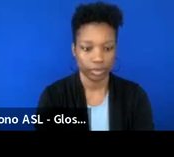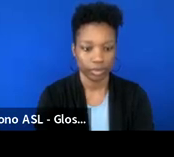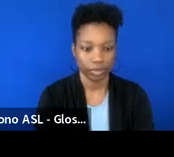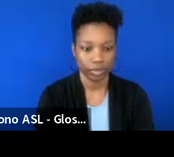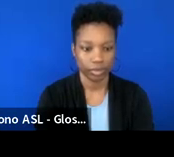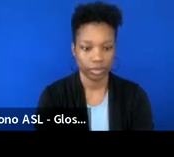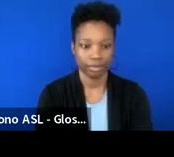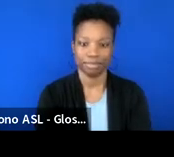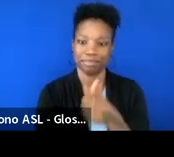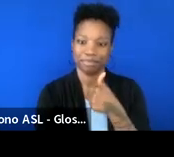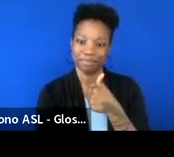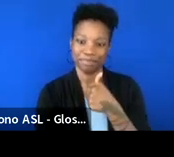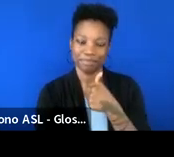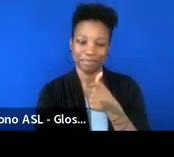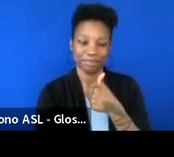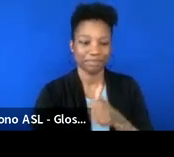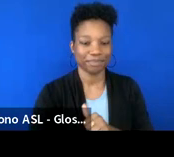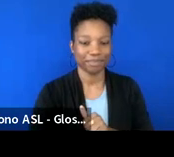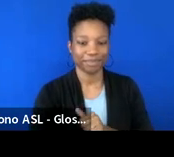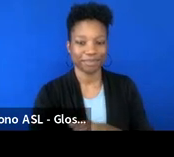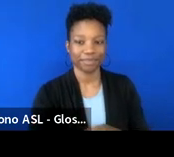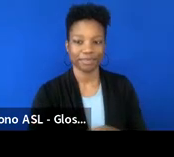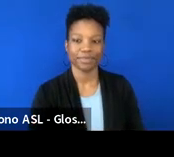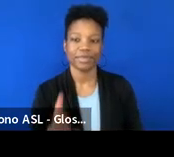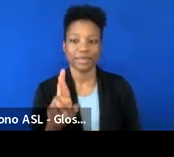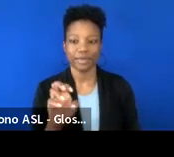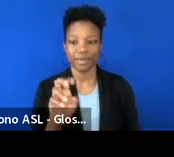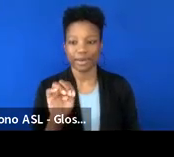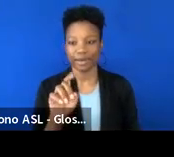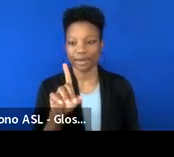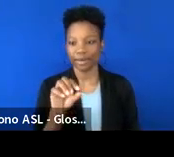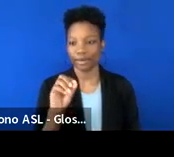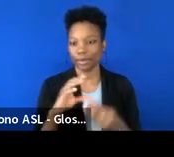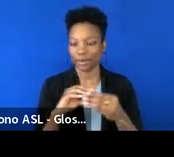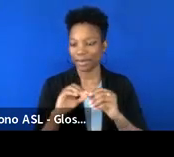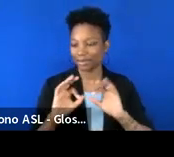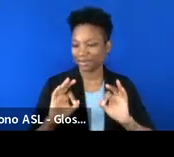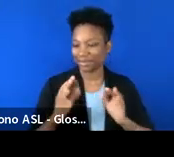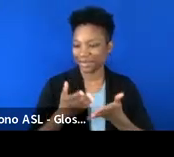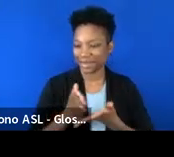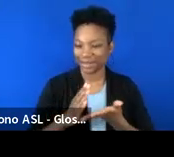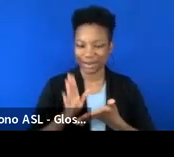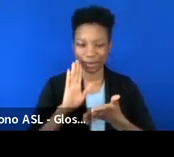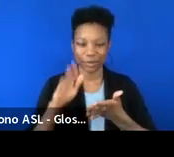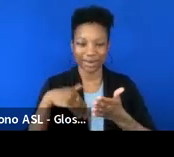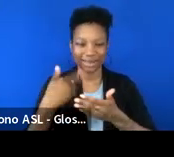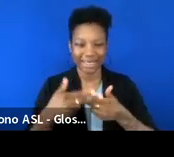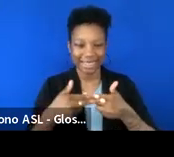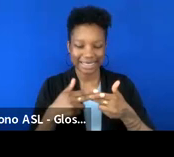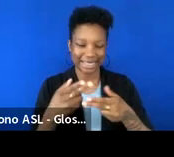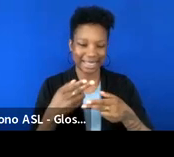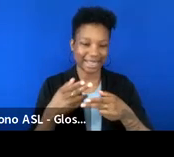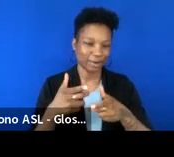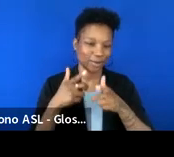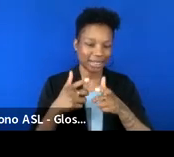We are good. Perfect. All right. So we're going to move quickly into the next slide, which is a free